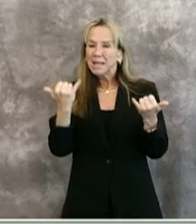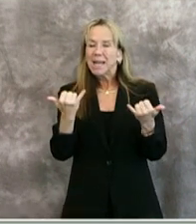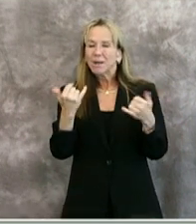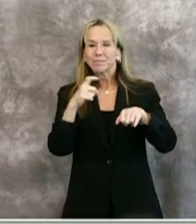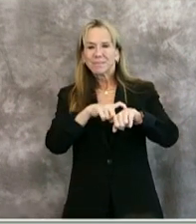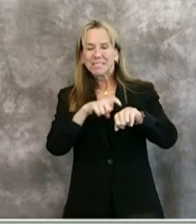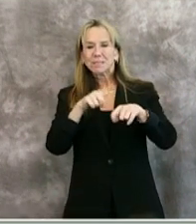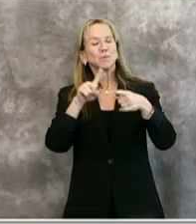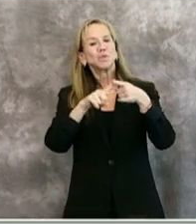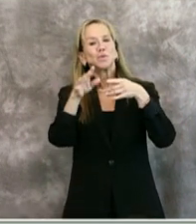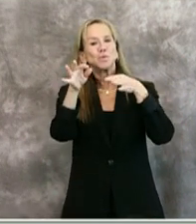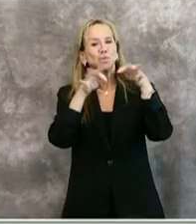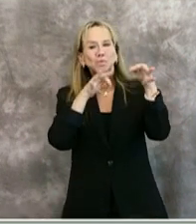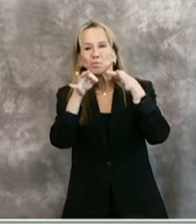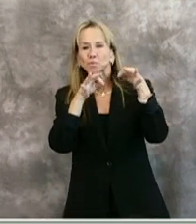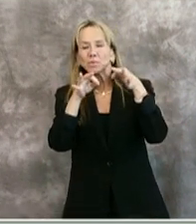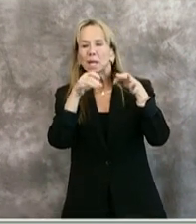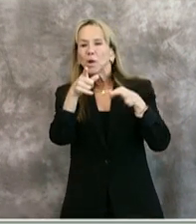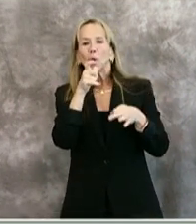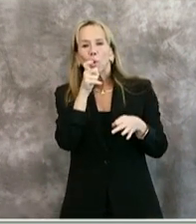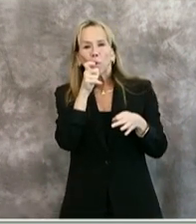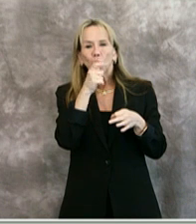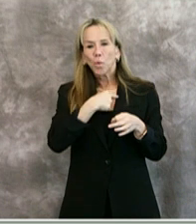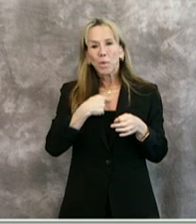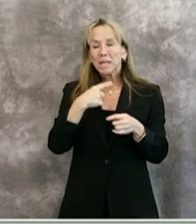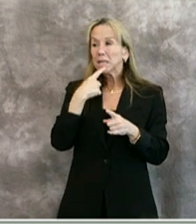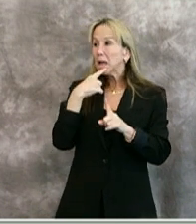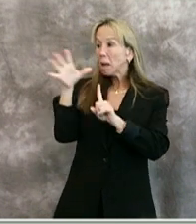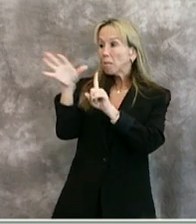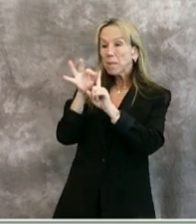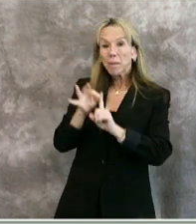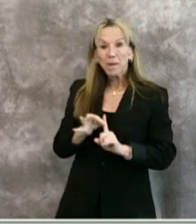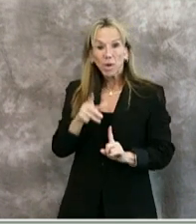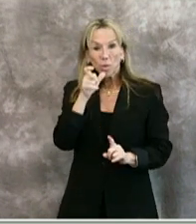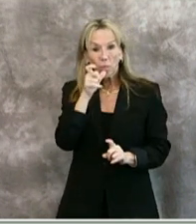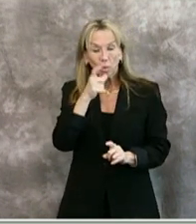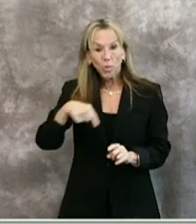clarify who is actually counted among our positive cases, as